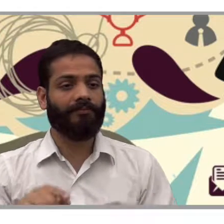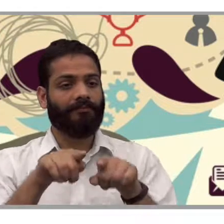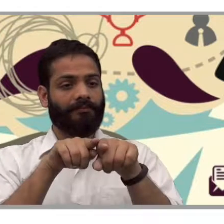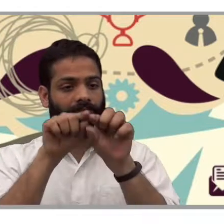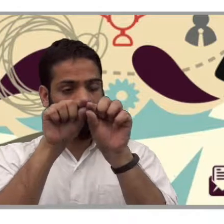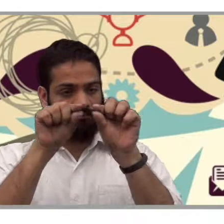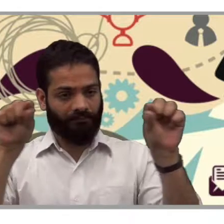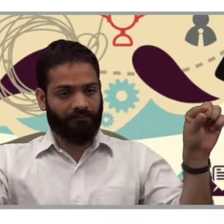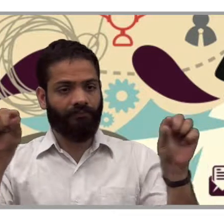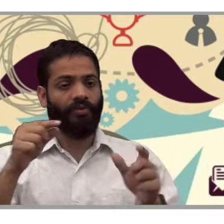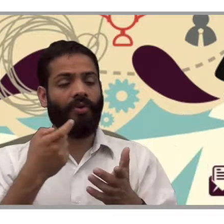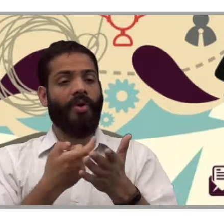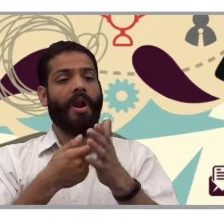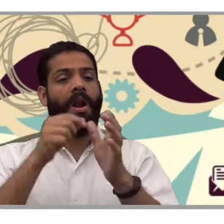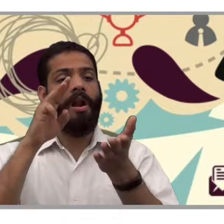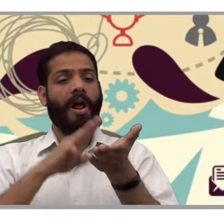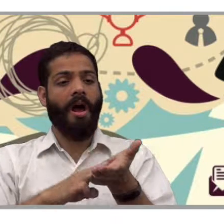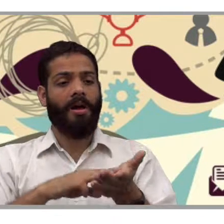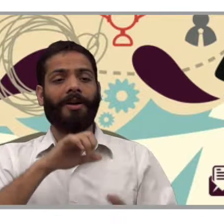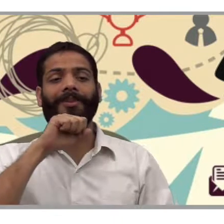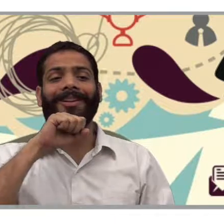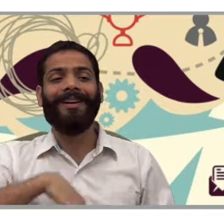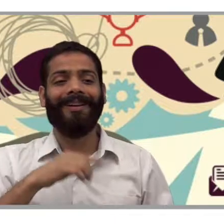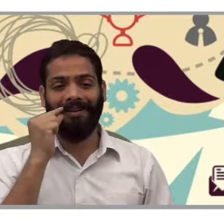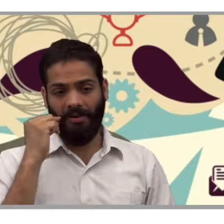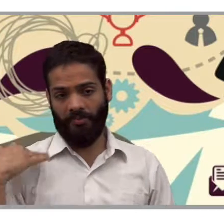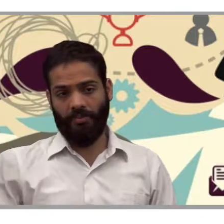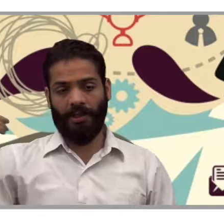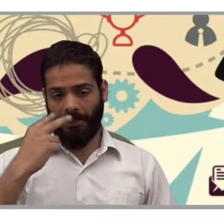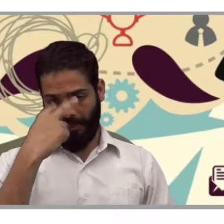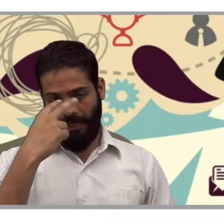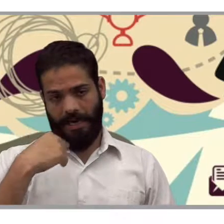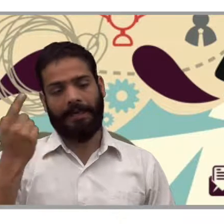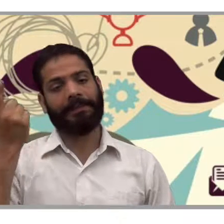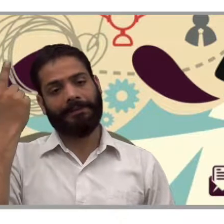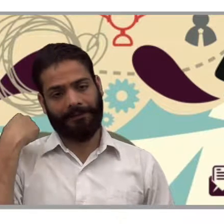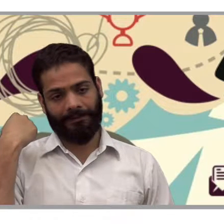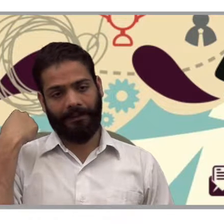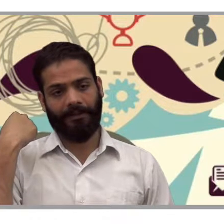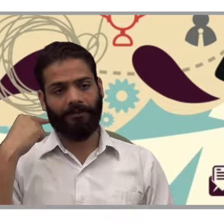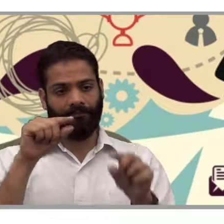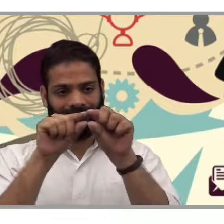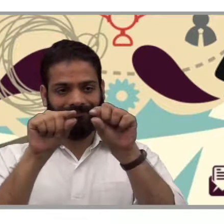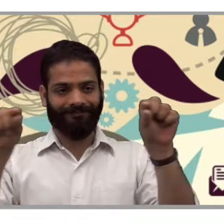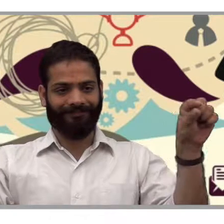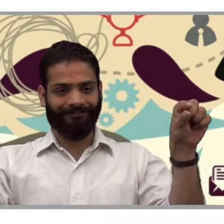For example, Ram's younger brother cried yesterday. Here,